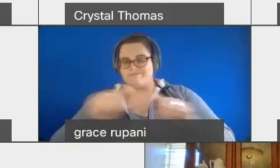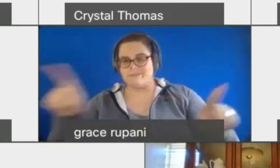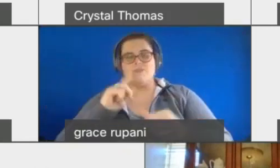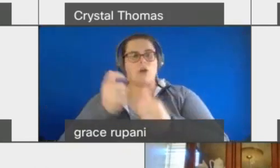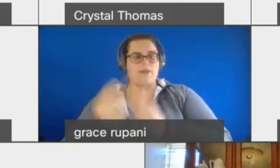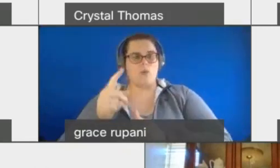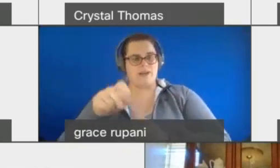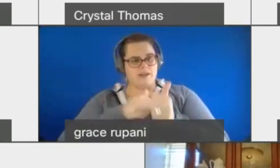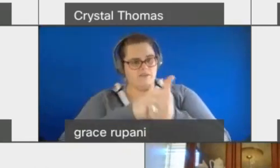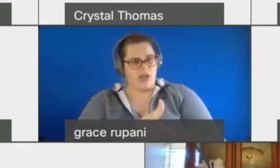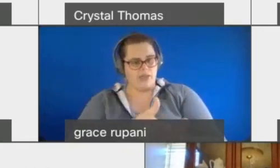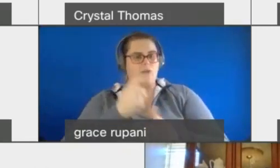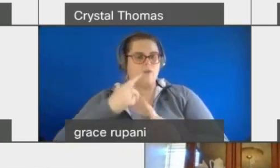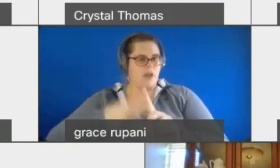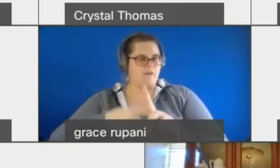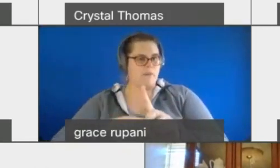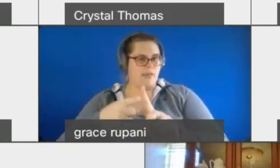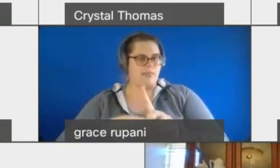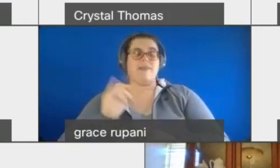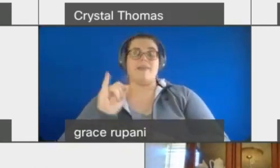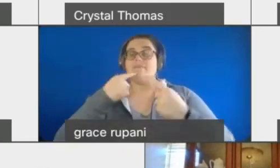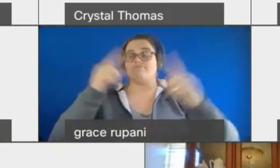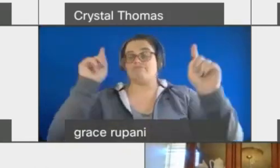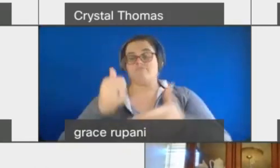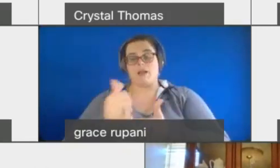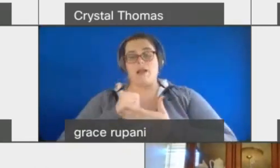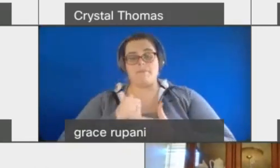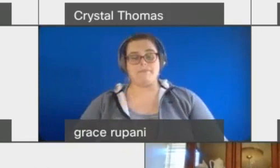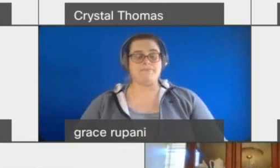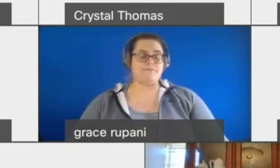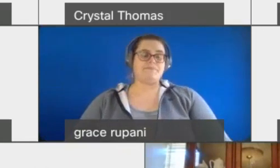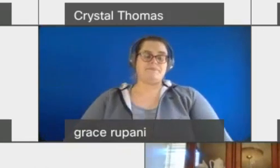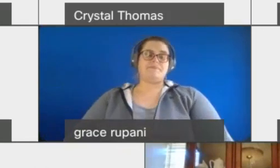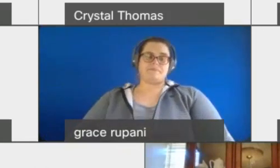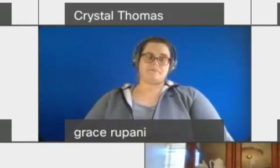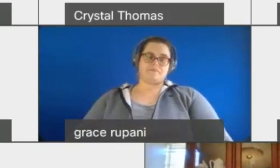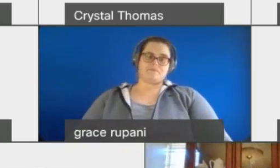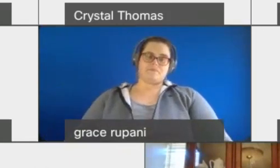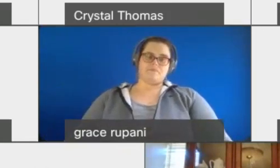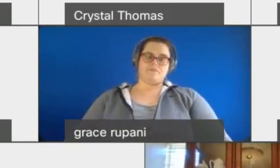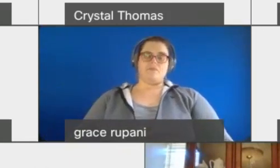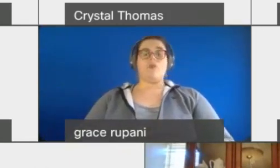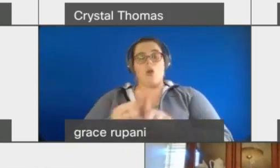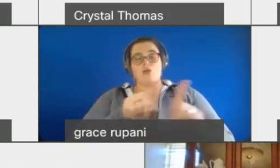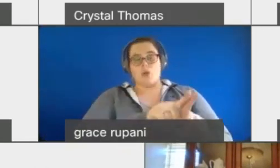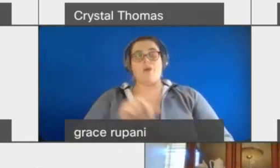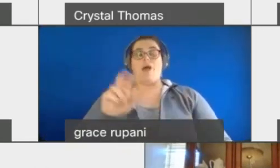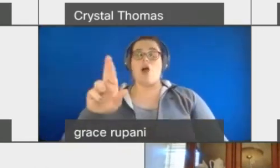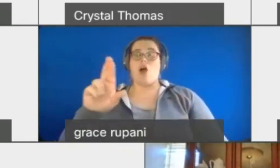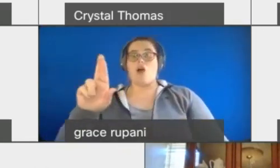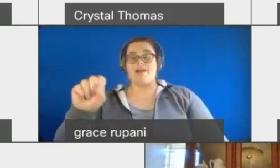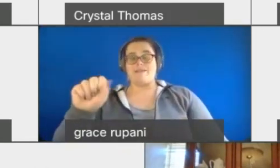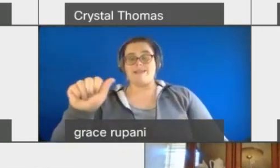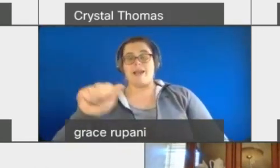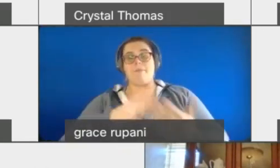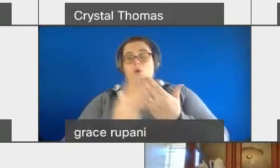to. So that also worked. We also have our RSA program. That is one of the